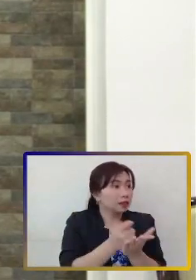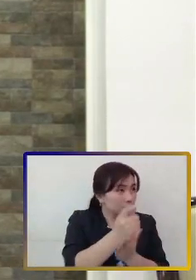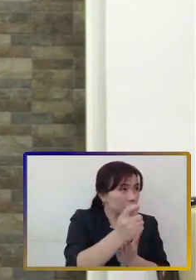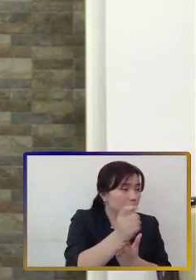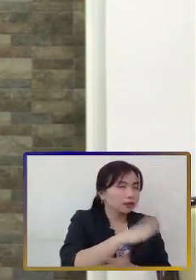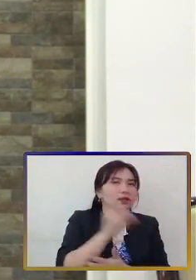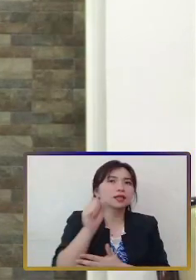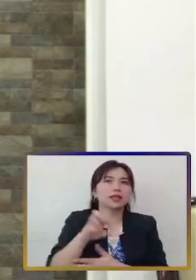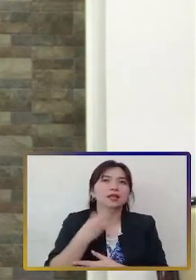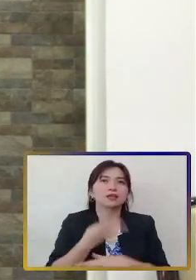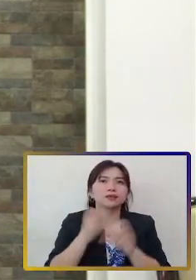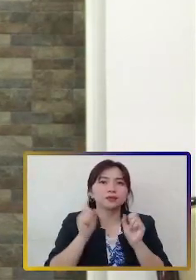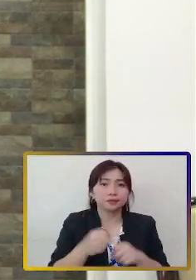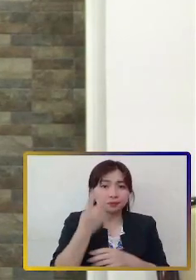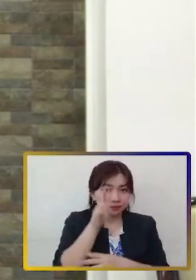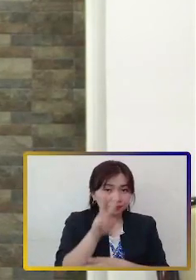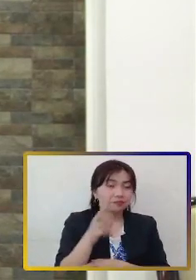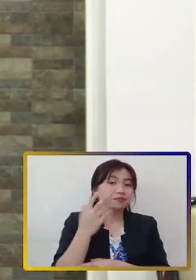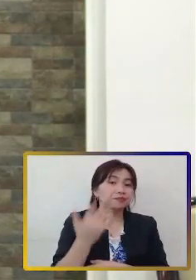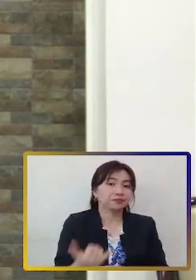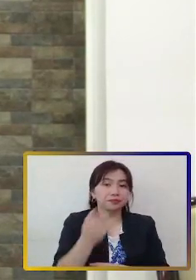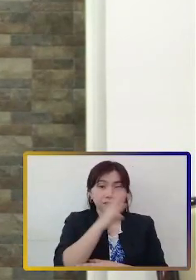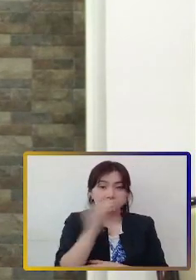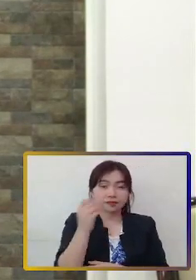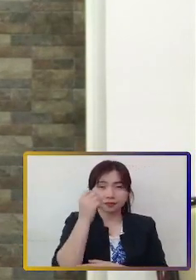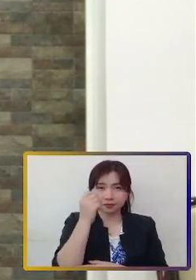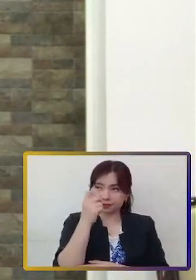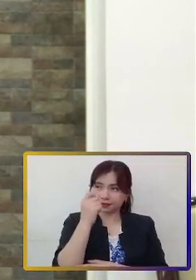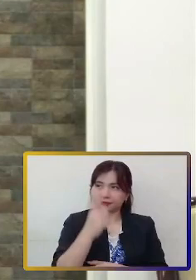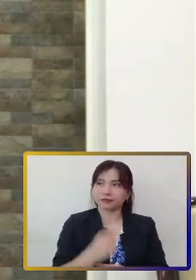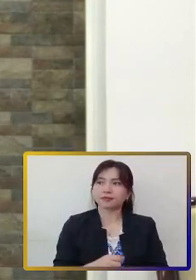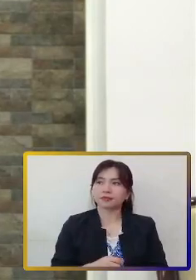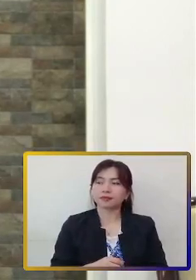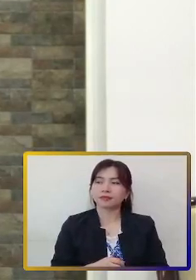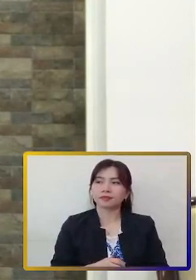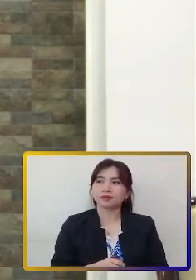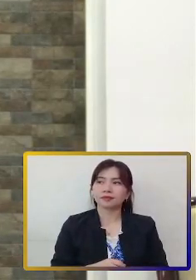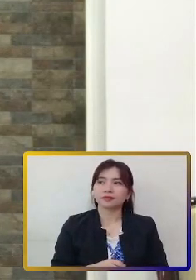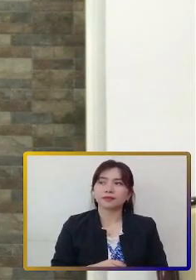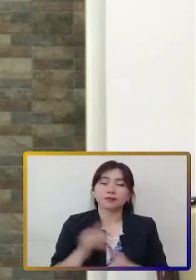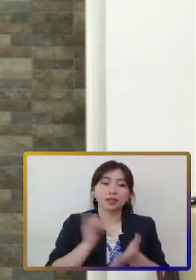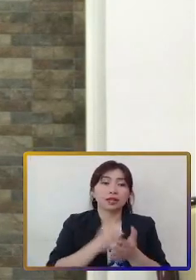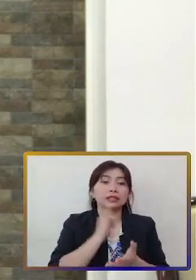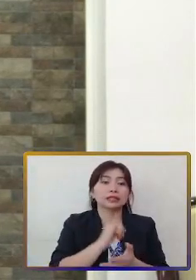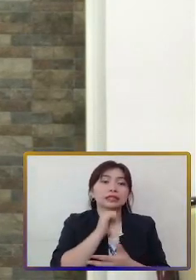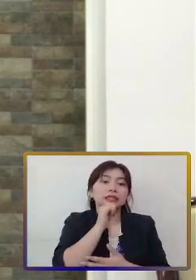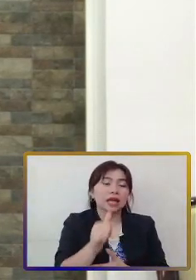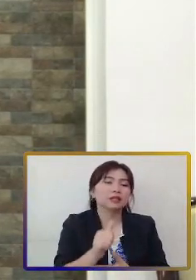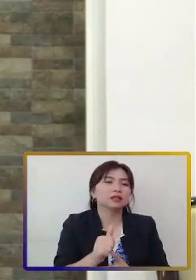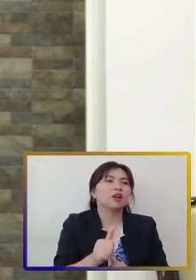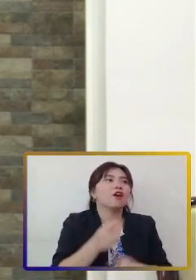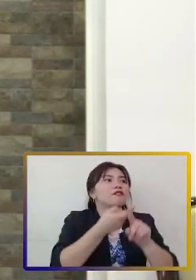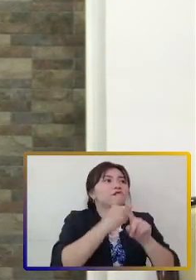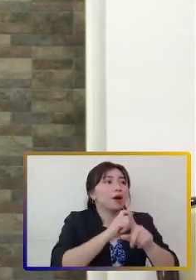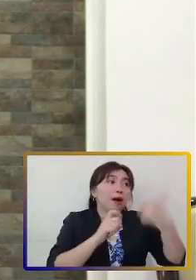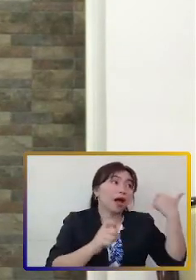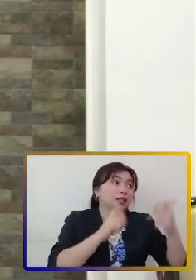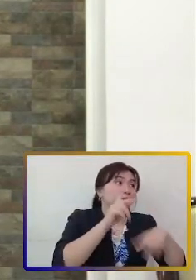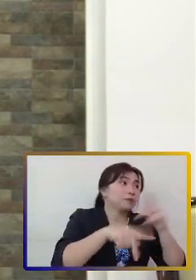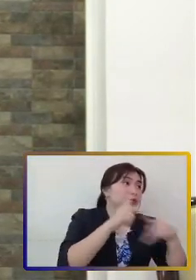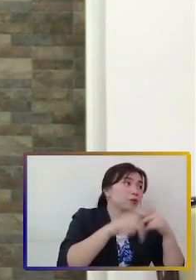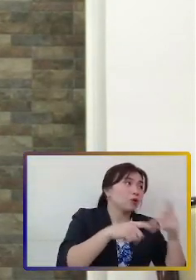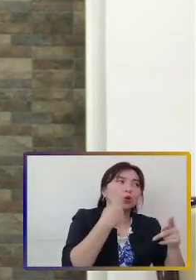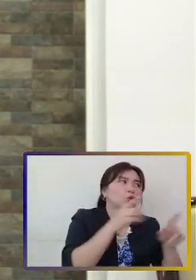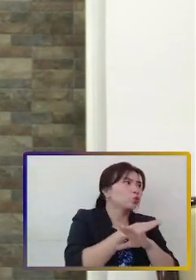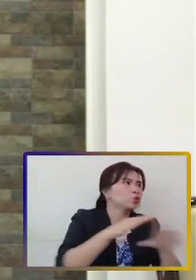po natin makikita po natin mga kapatid that it is not to someone who doesn't recognize